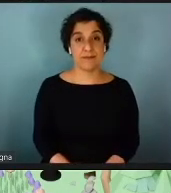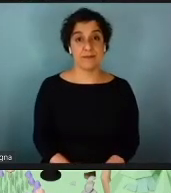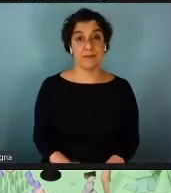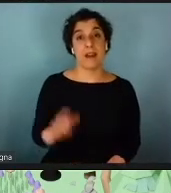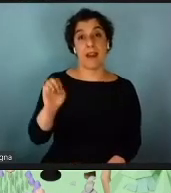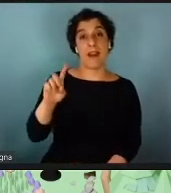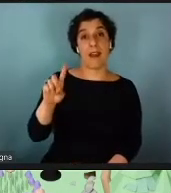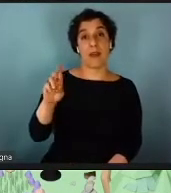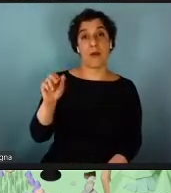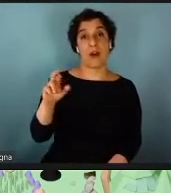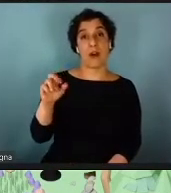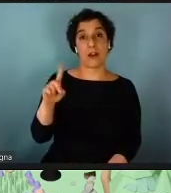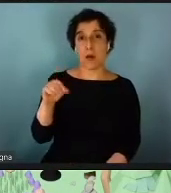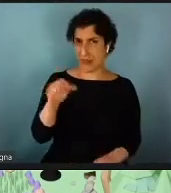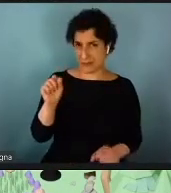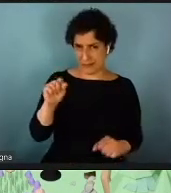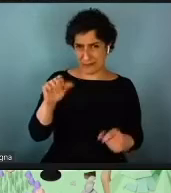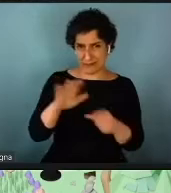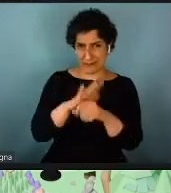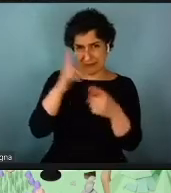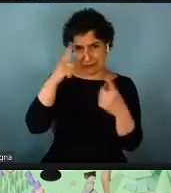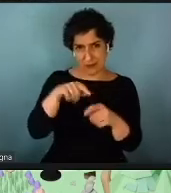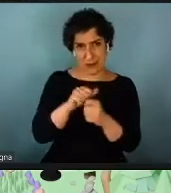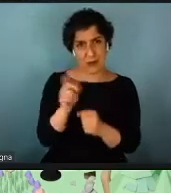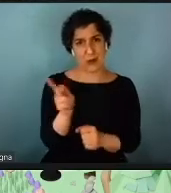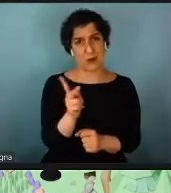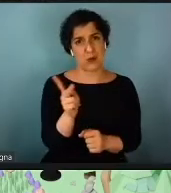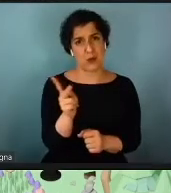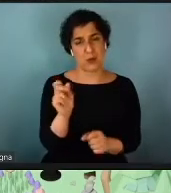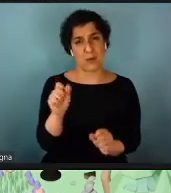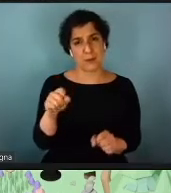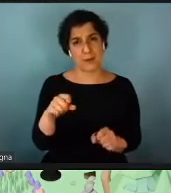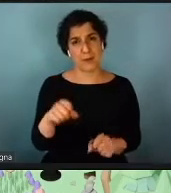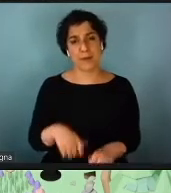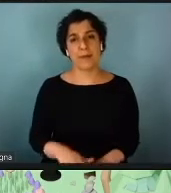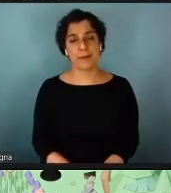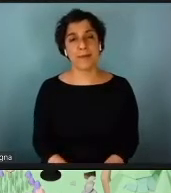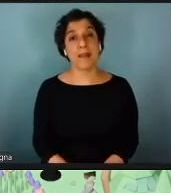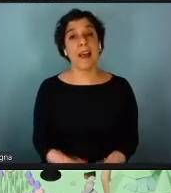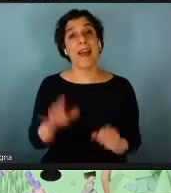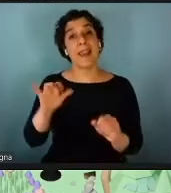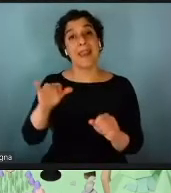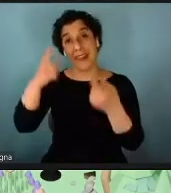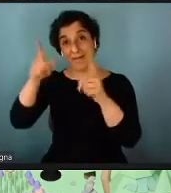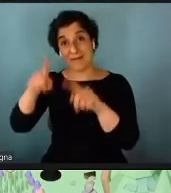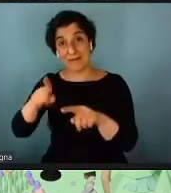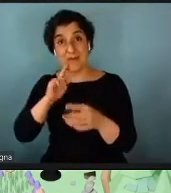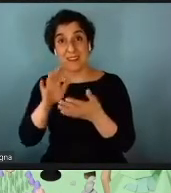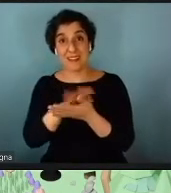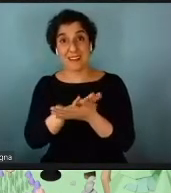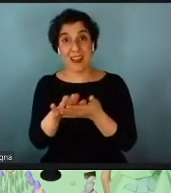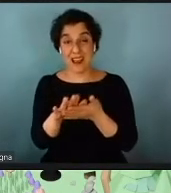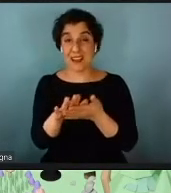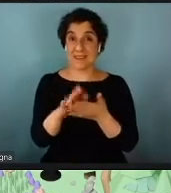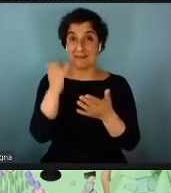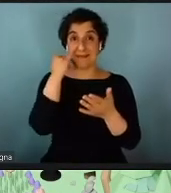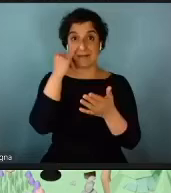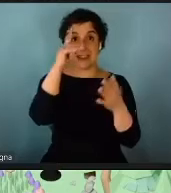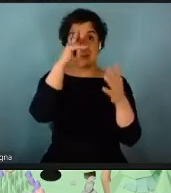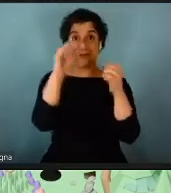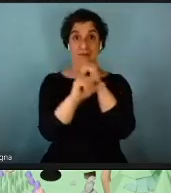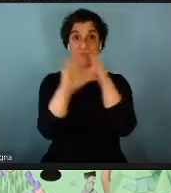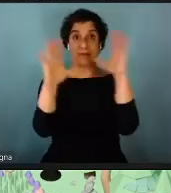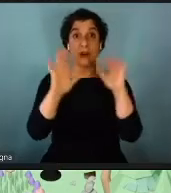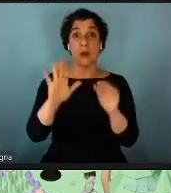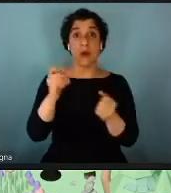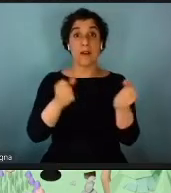both. I think it completes really nicely to have the picture where potentially even your vehicle